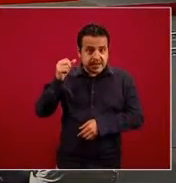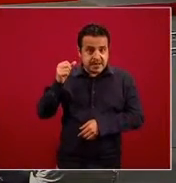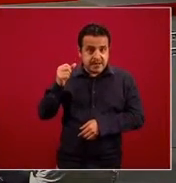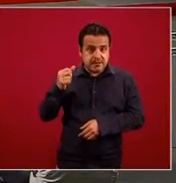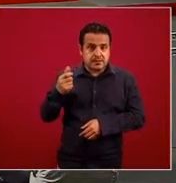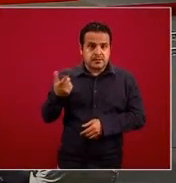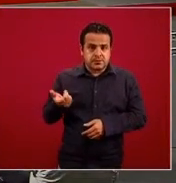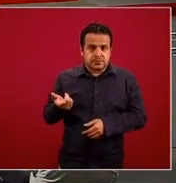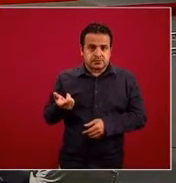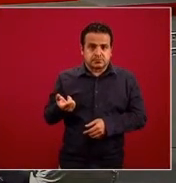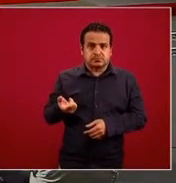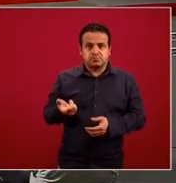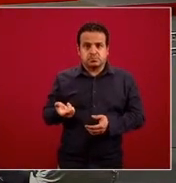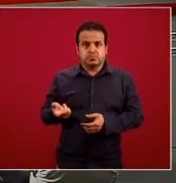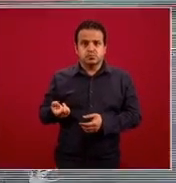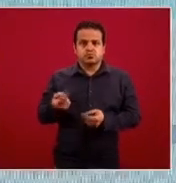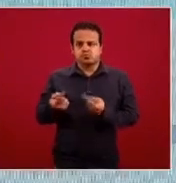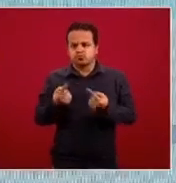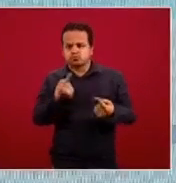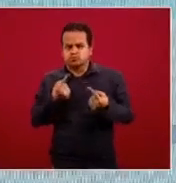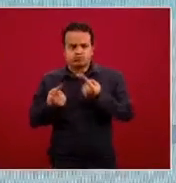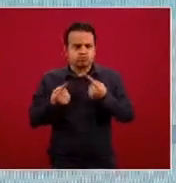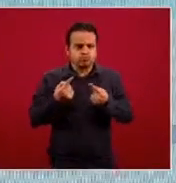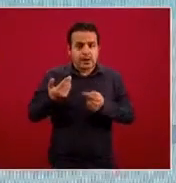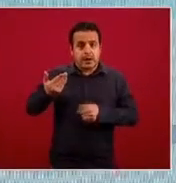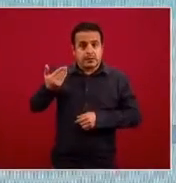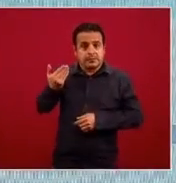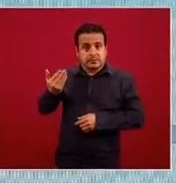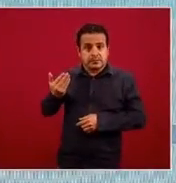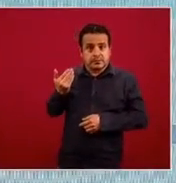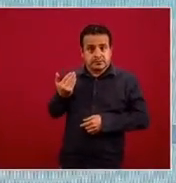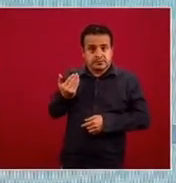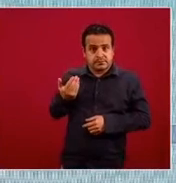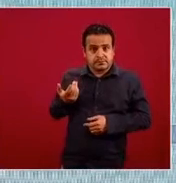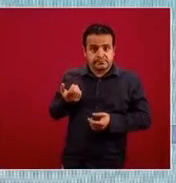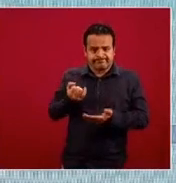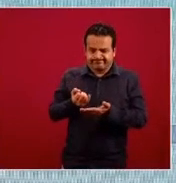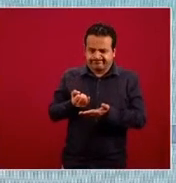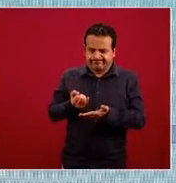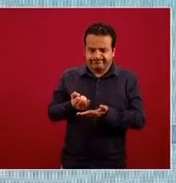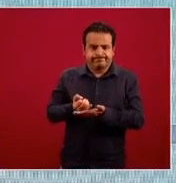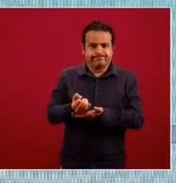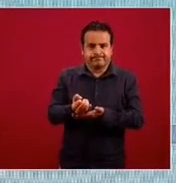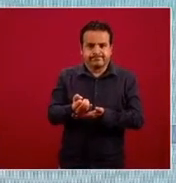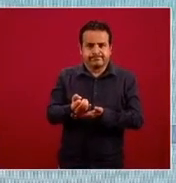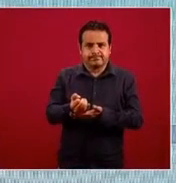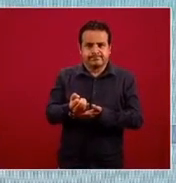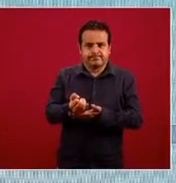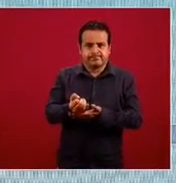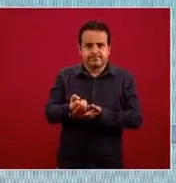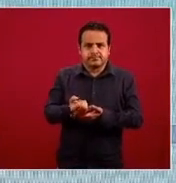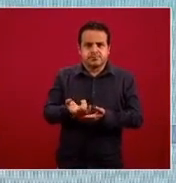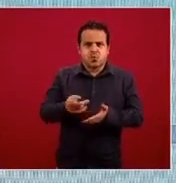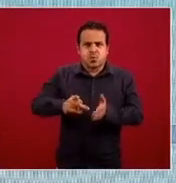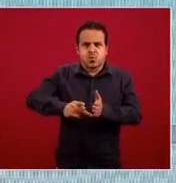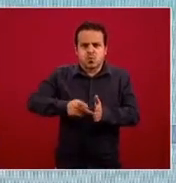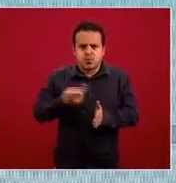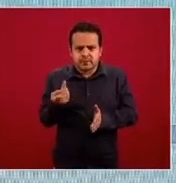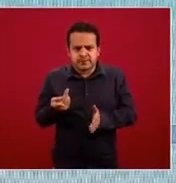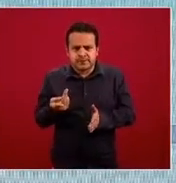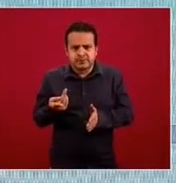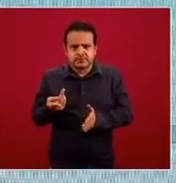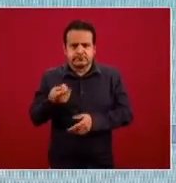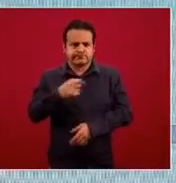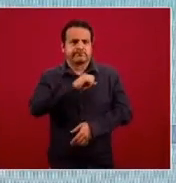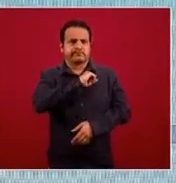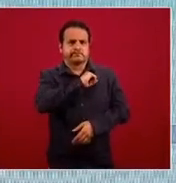Thursday, April 23rd, and we are currently here. And as you know, a few days ago, the